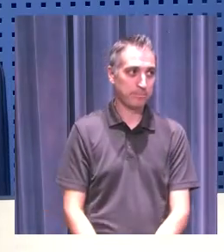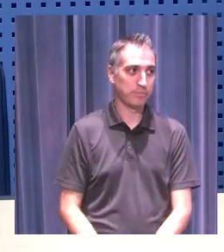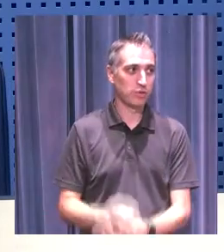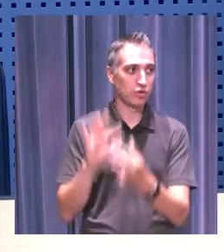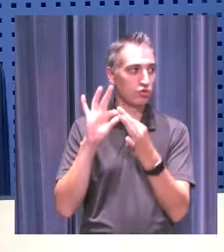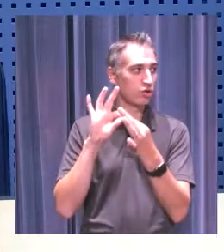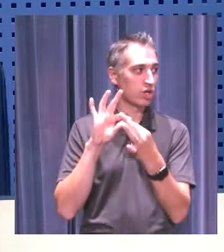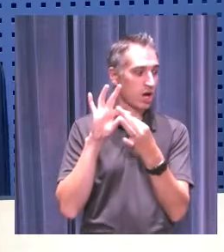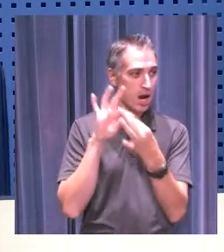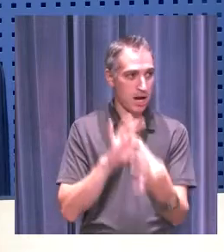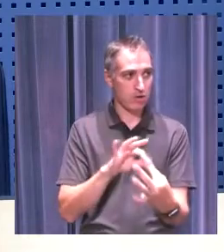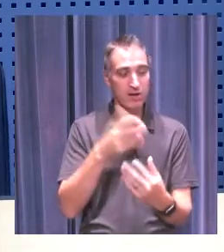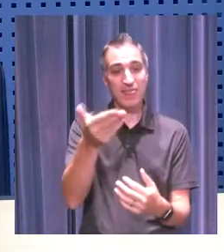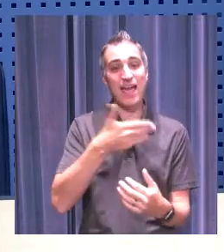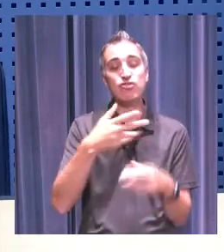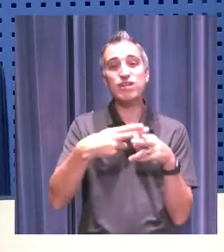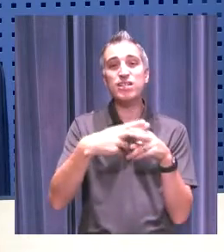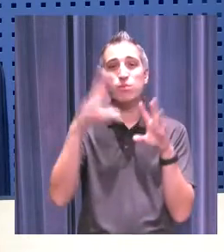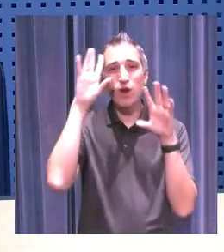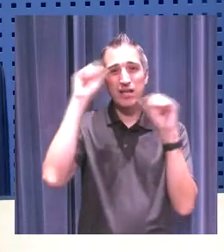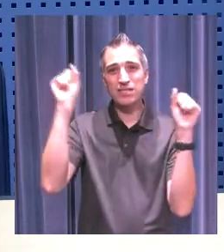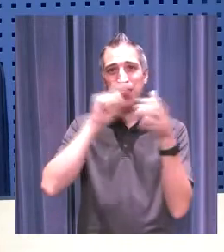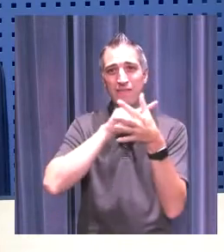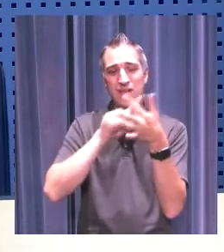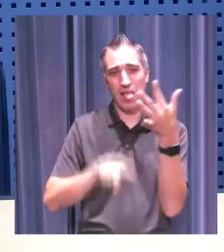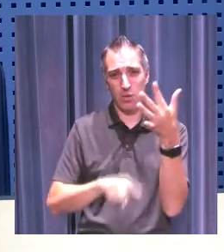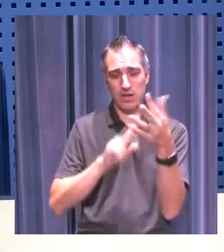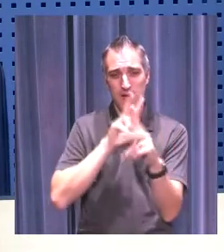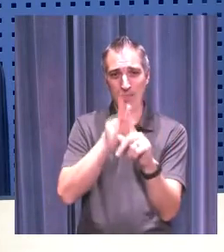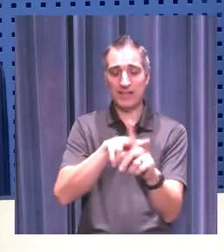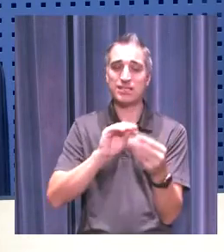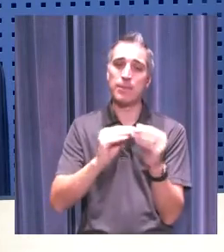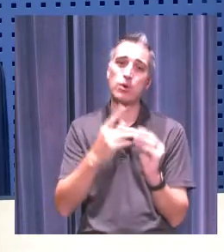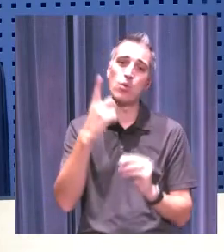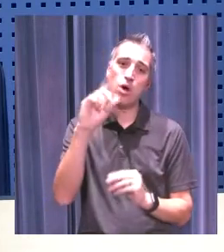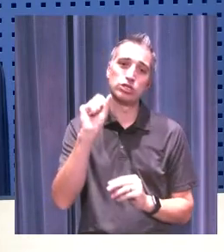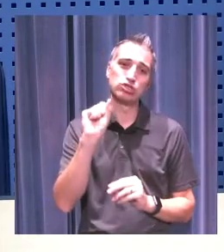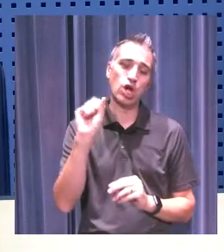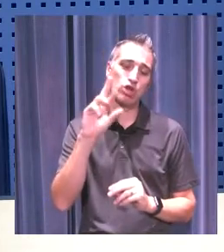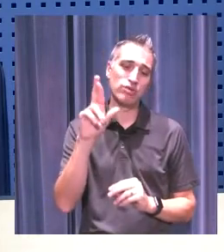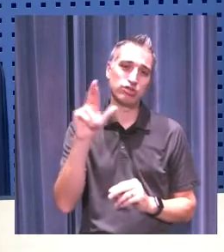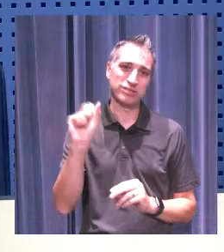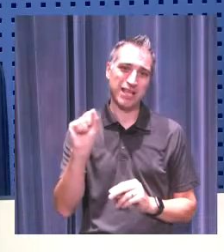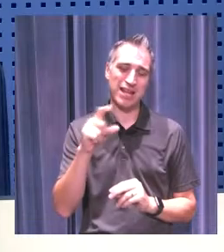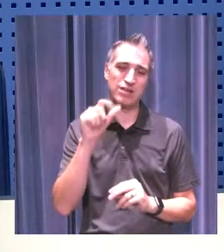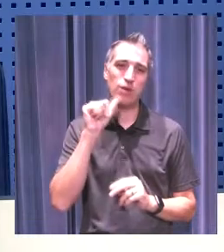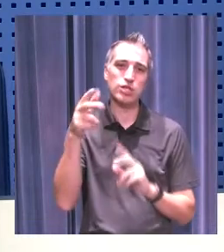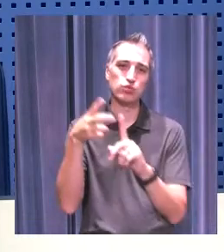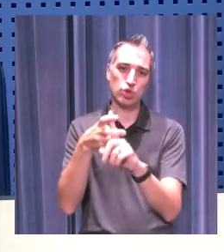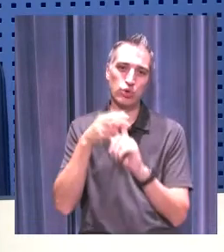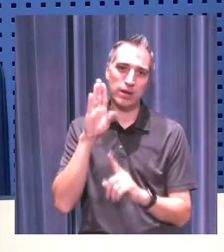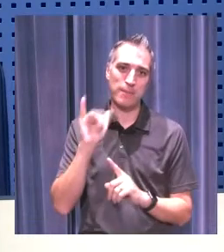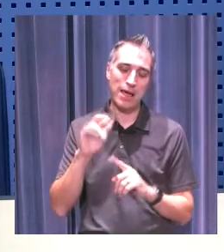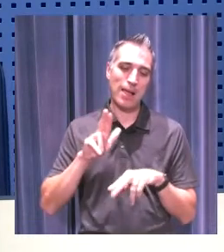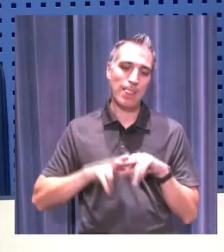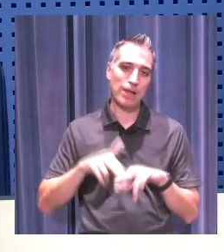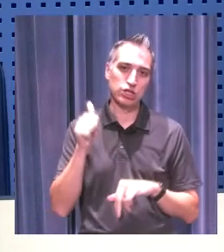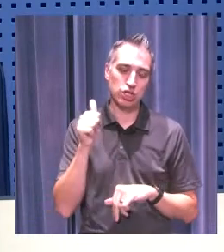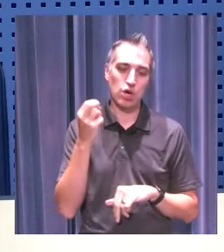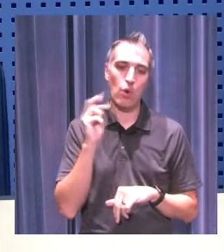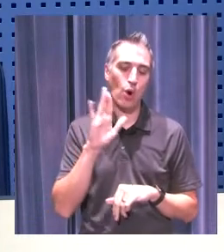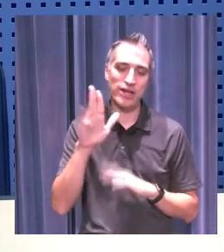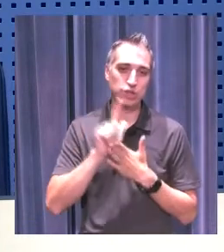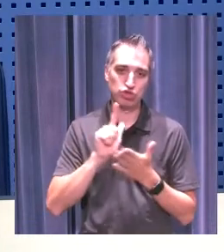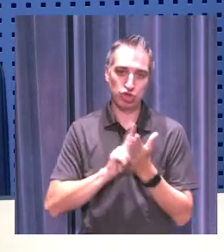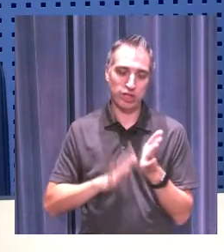Regarding the hiring of an interim president, the following applies. Number one, Shonda Richardson Snell was recruited by the chair or his